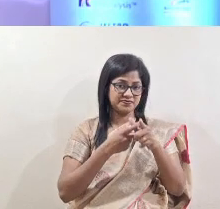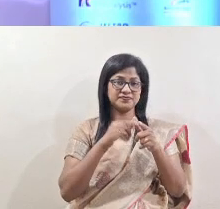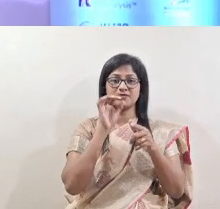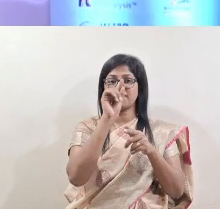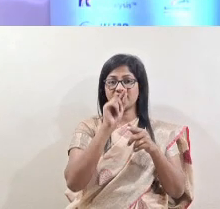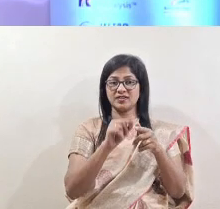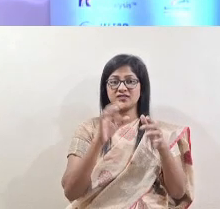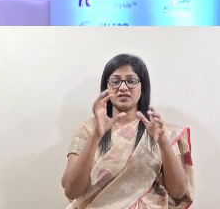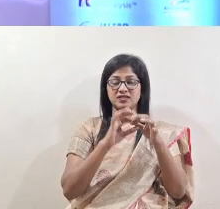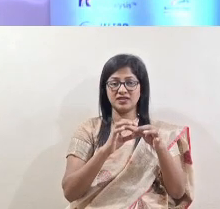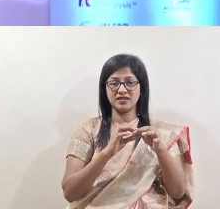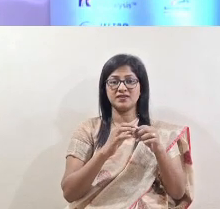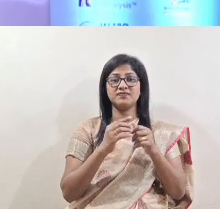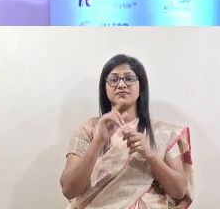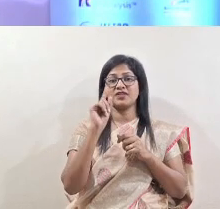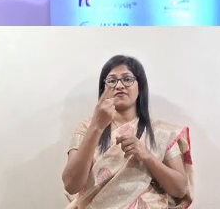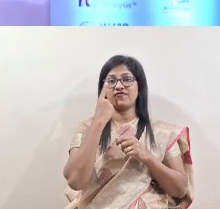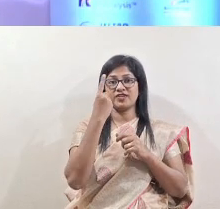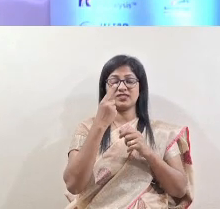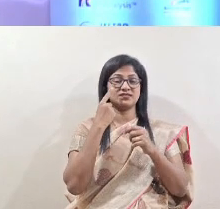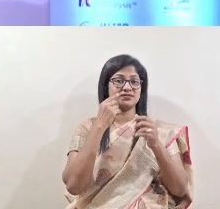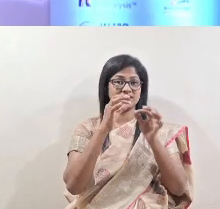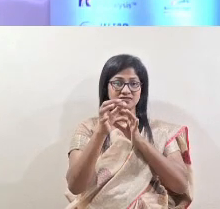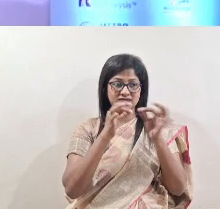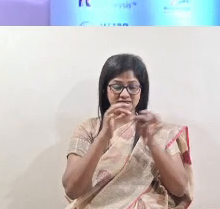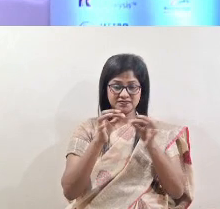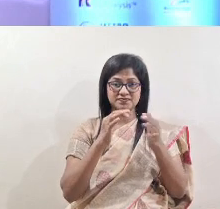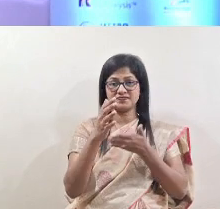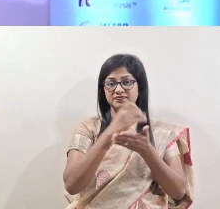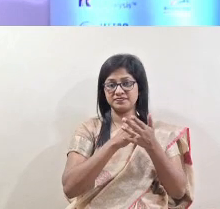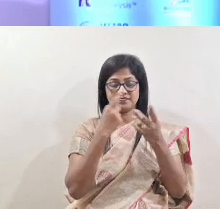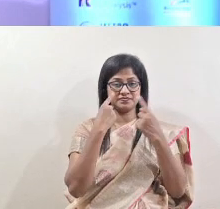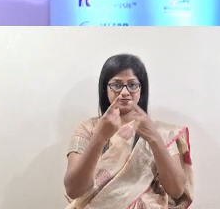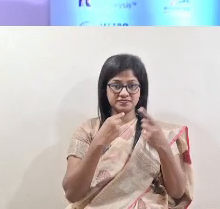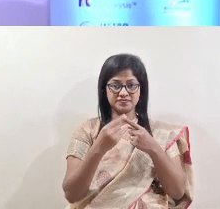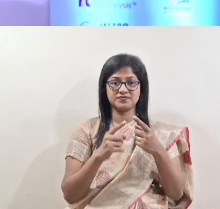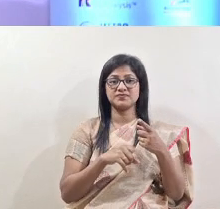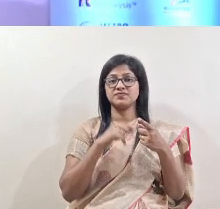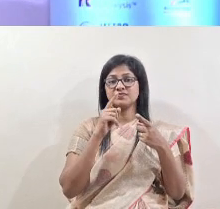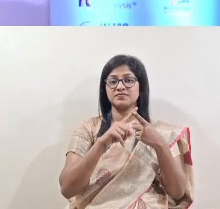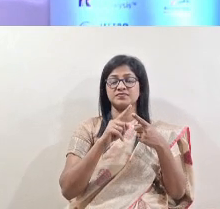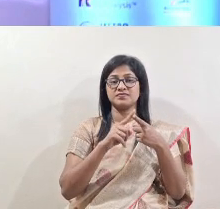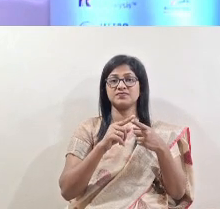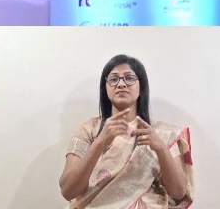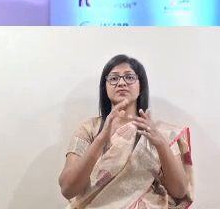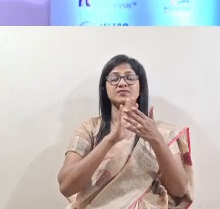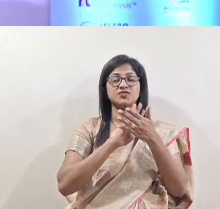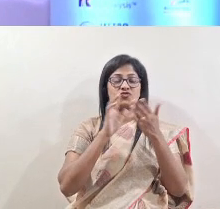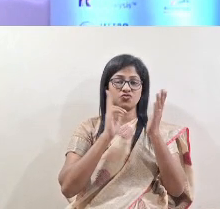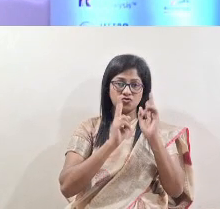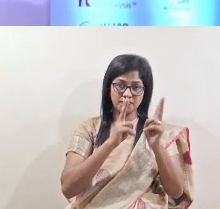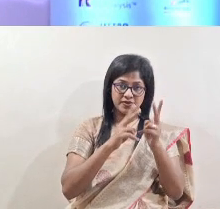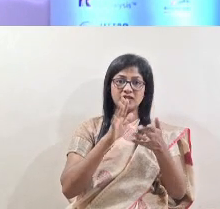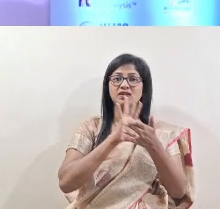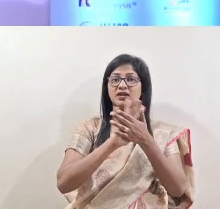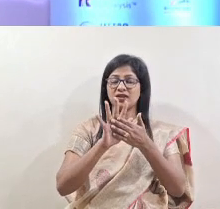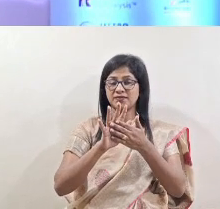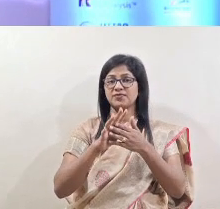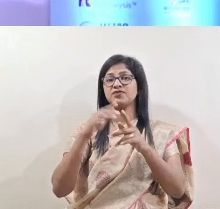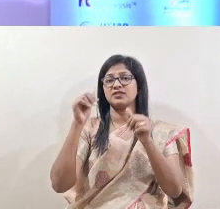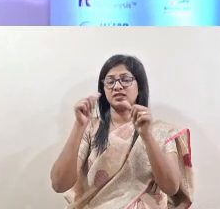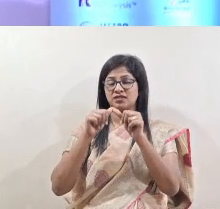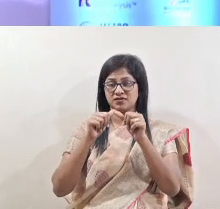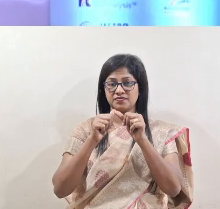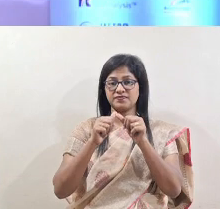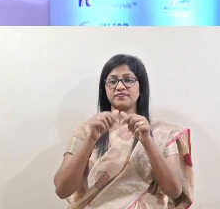were selected based on preliminary explanatory data analysis, normality test, hypothesis test, and ANCOVA test